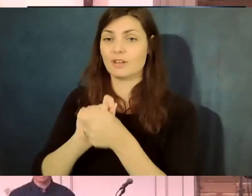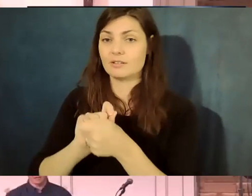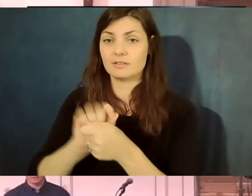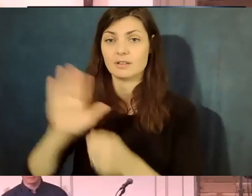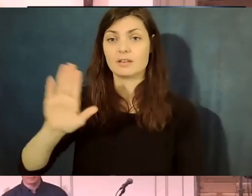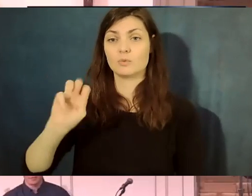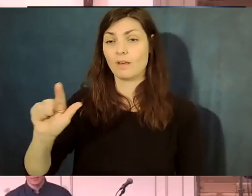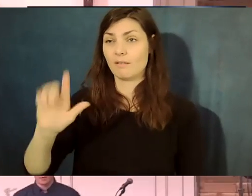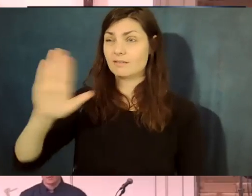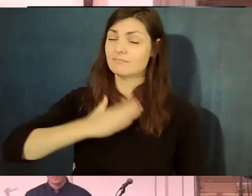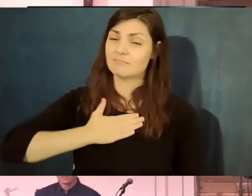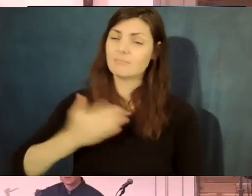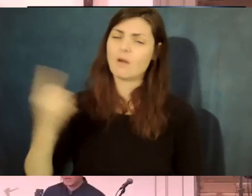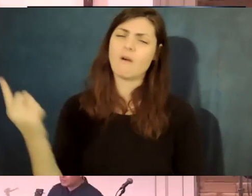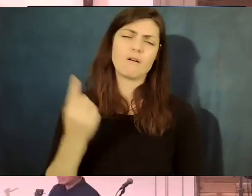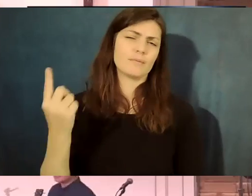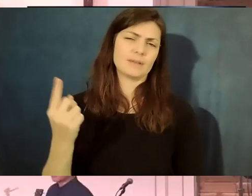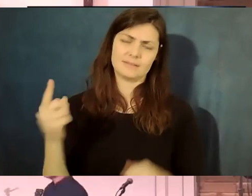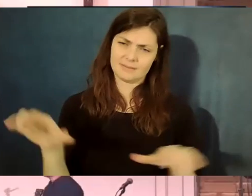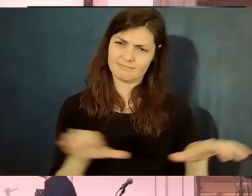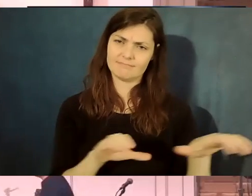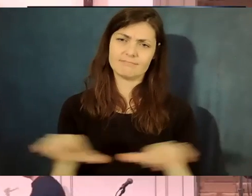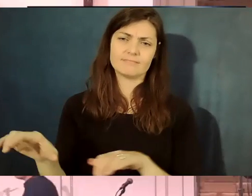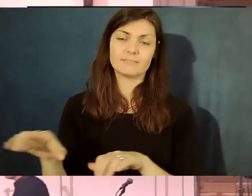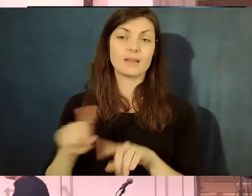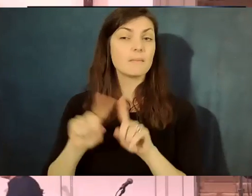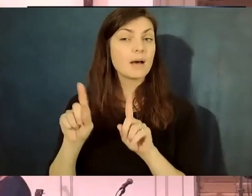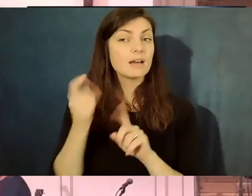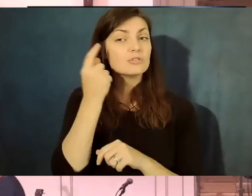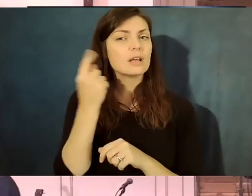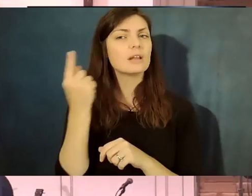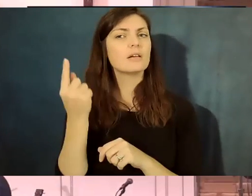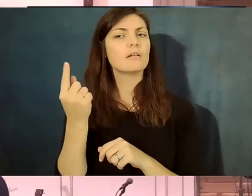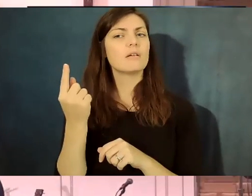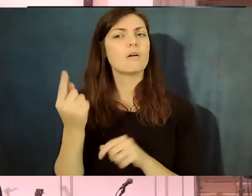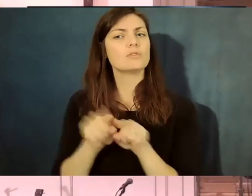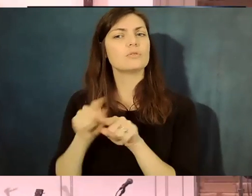done. But God's purposes are also unfolding.